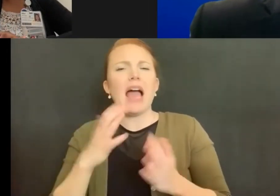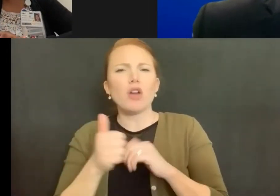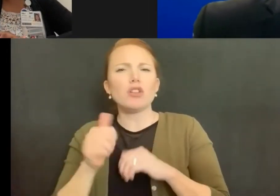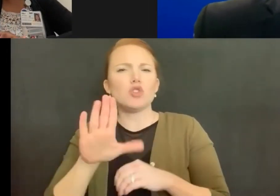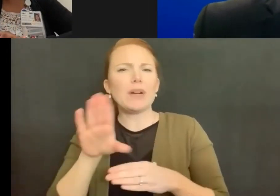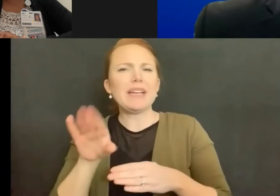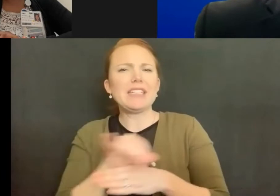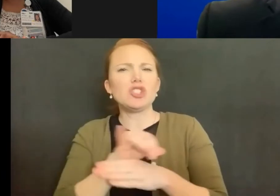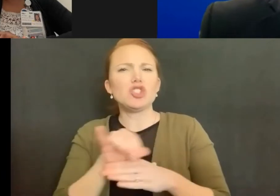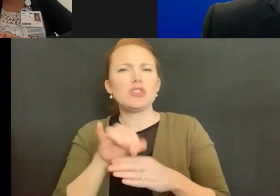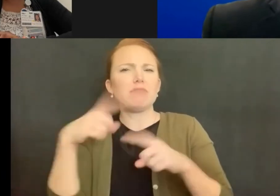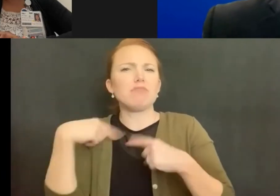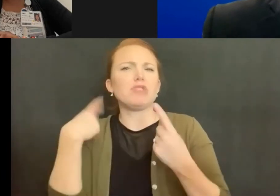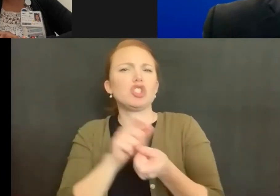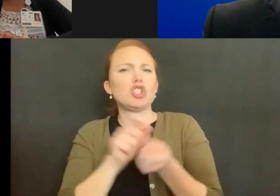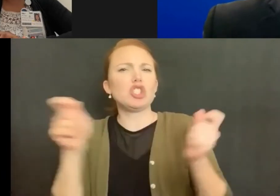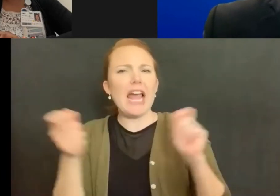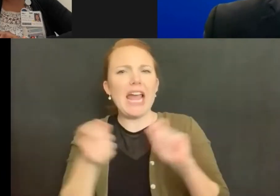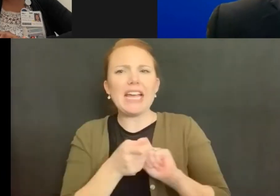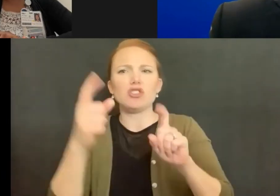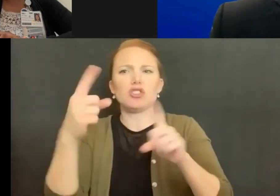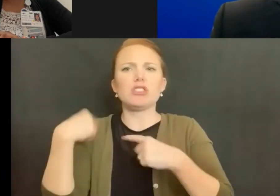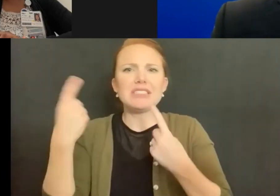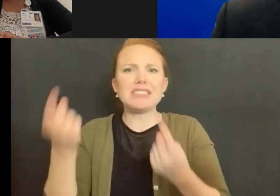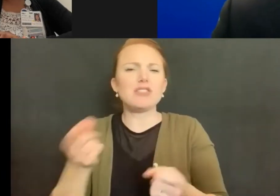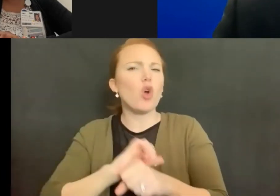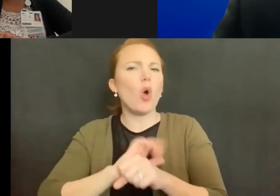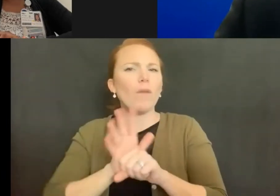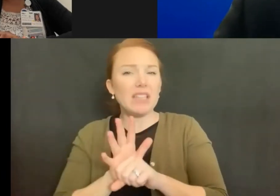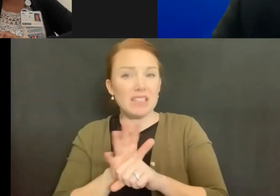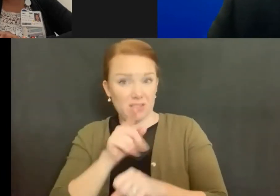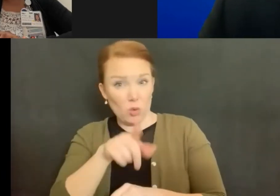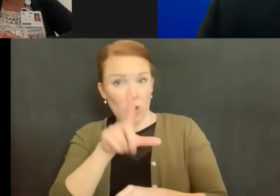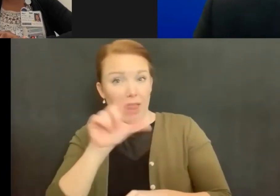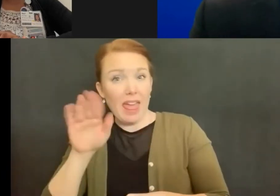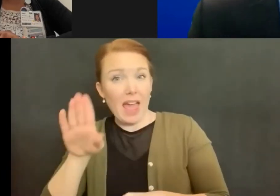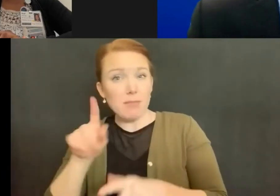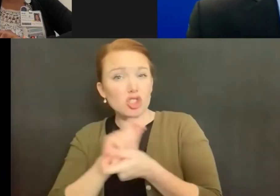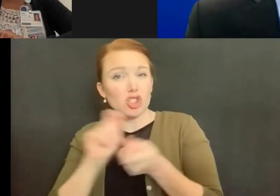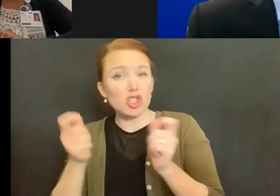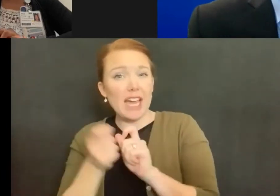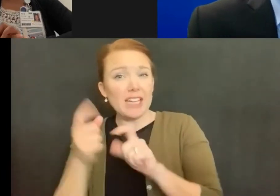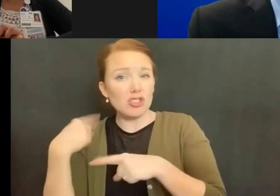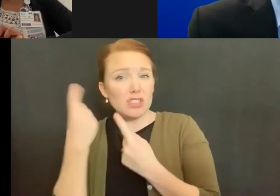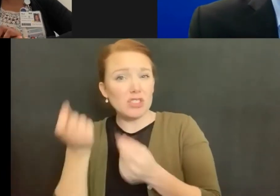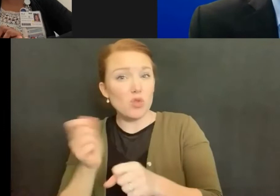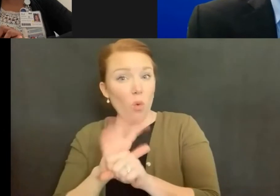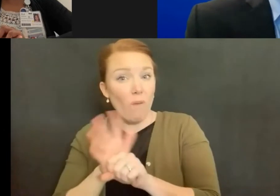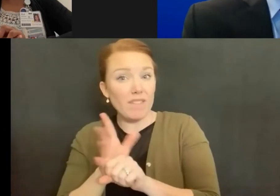since COVID? How has the lab changed since COVID? What's different now?